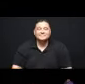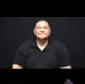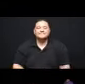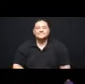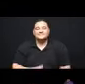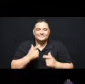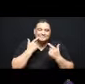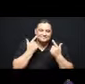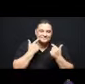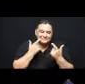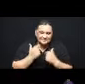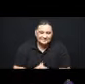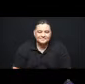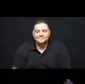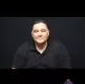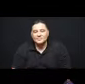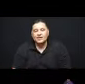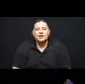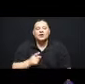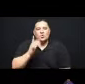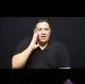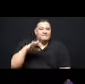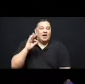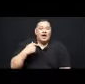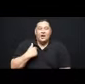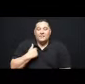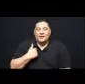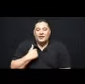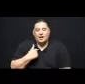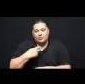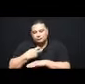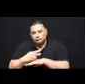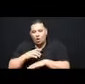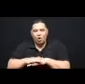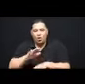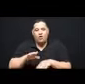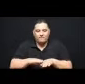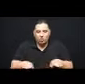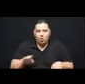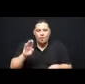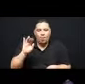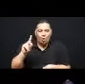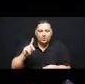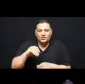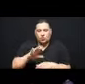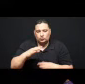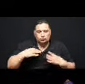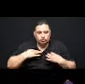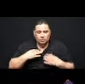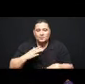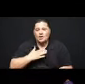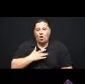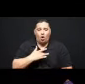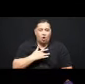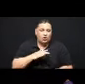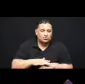You will find me curled up on your floorboard in your shirt, my heart's unquiet hideout.